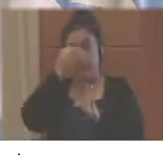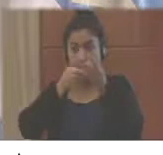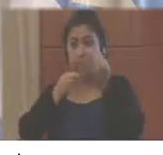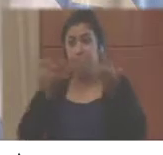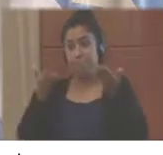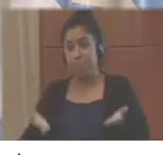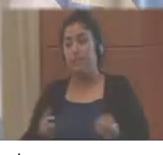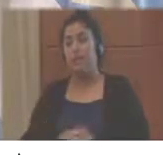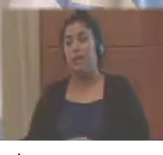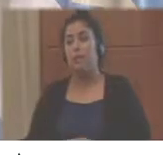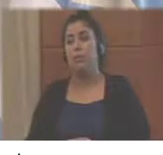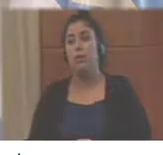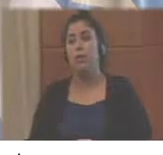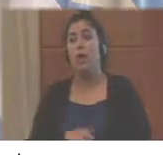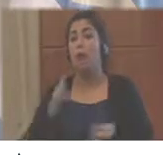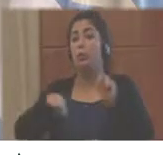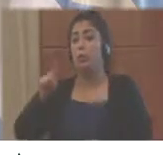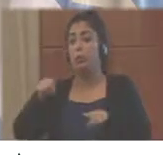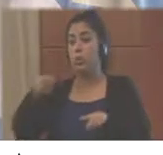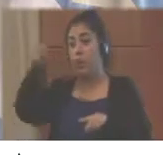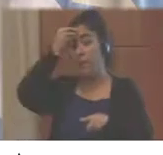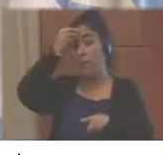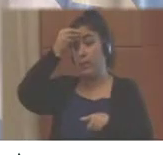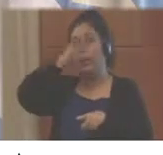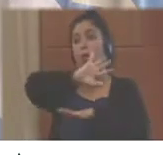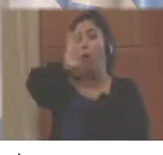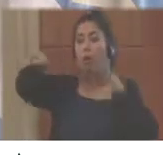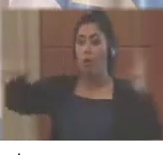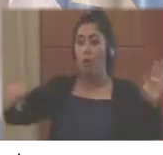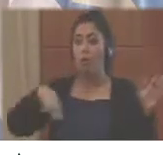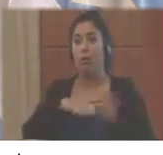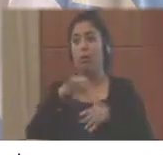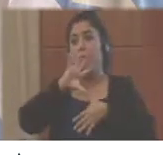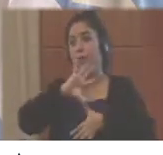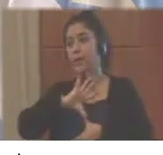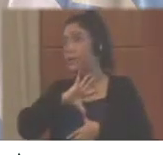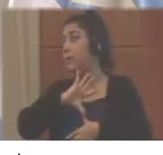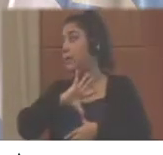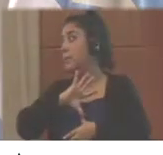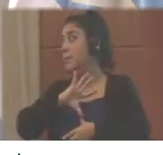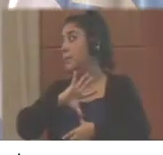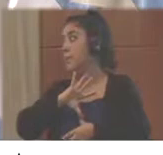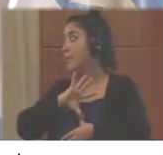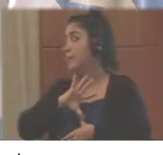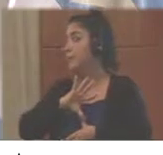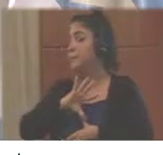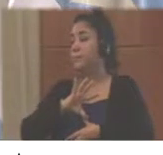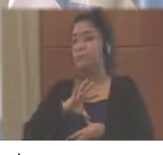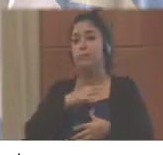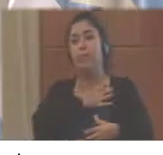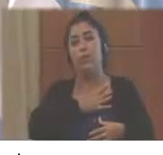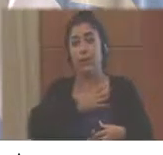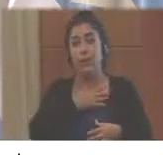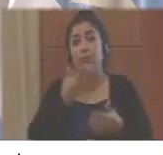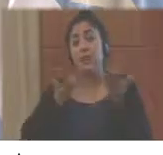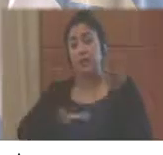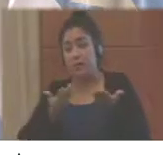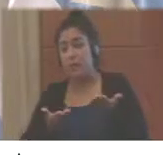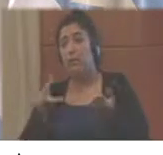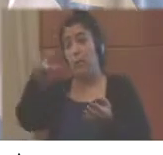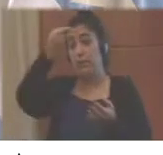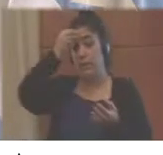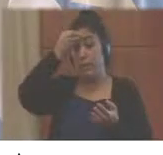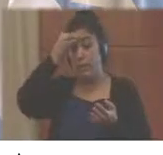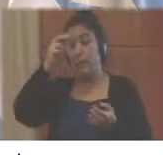we have logistics facilities that are at the disposal of all the Americas. We expect